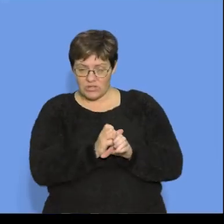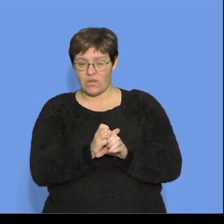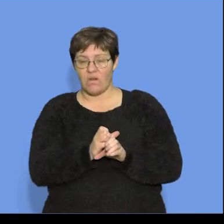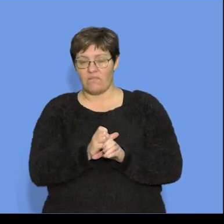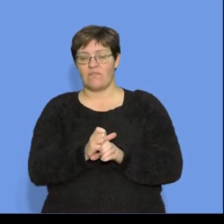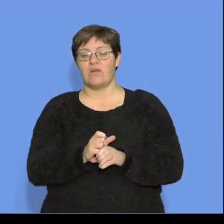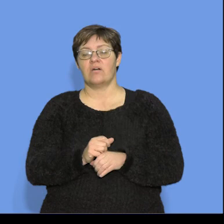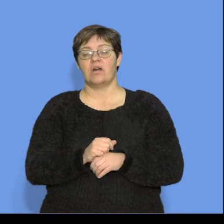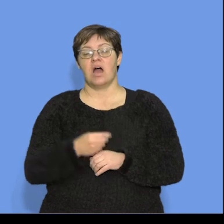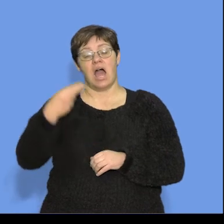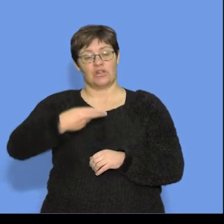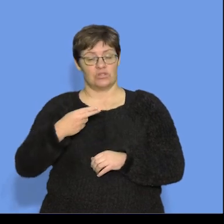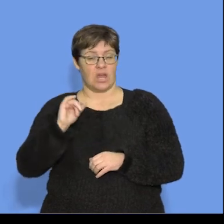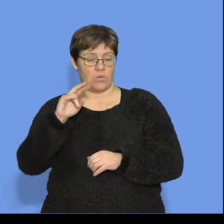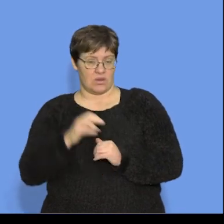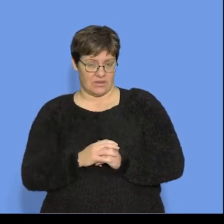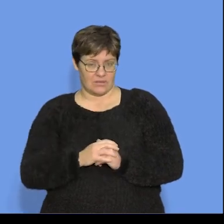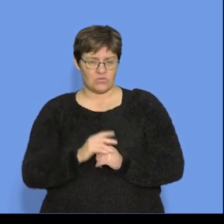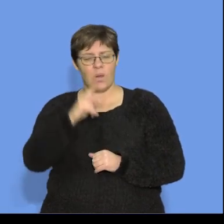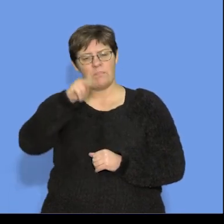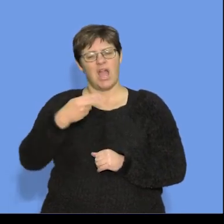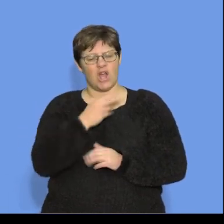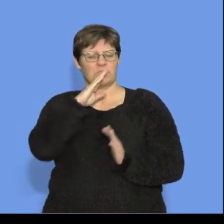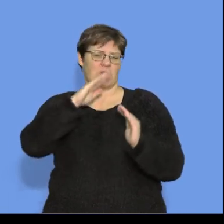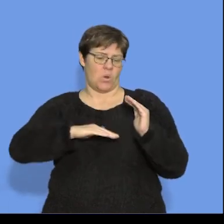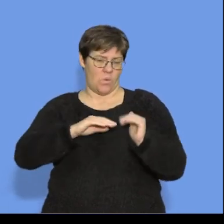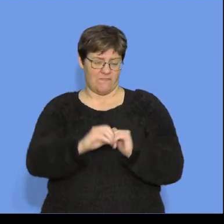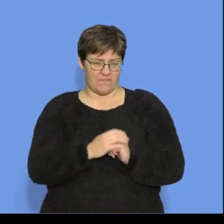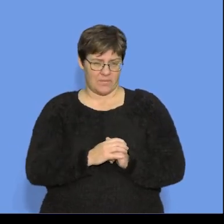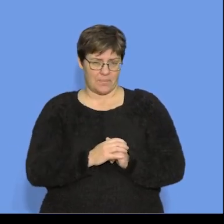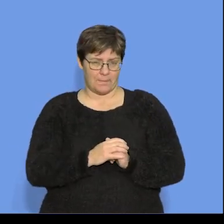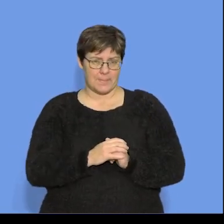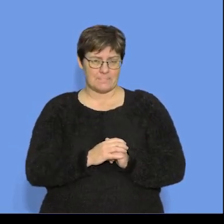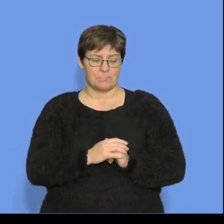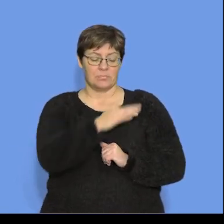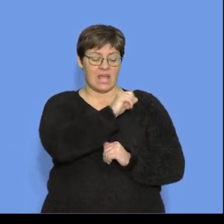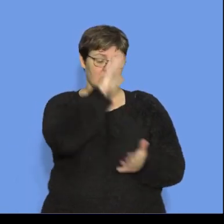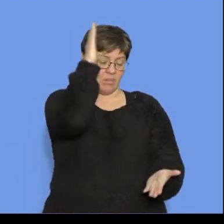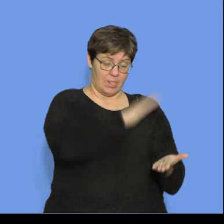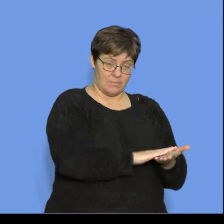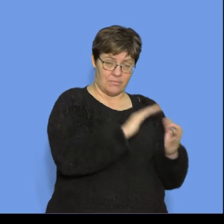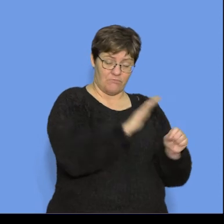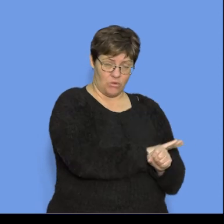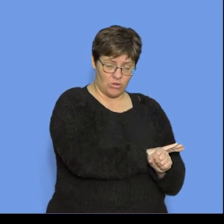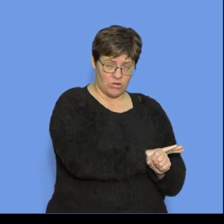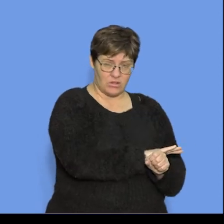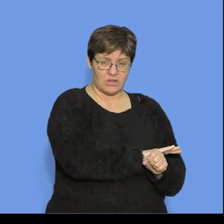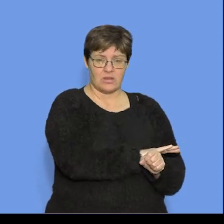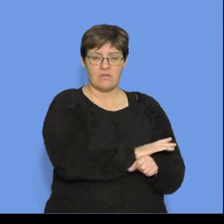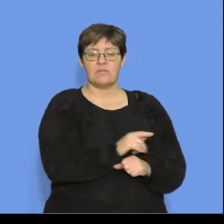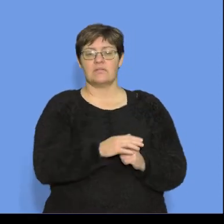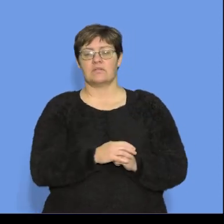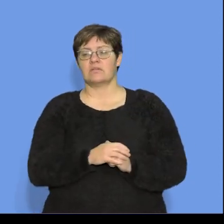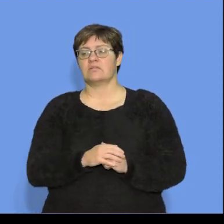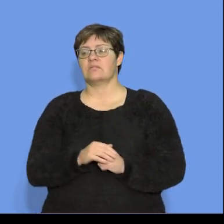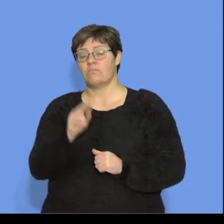So the pH will generally be a bit lower. So the acid ionizes completely, and in this case, as I said to you,